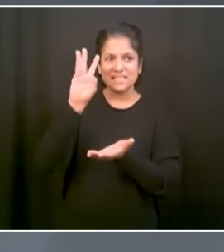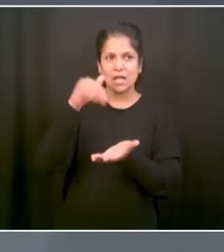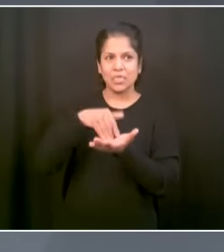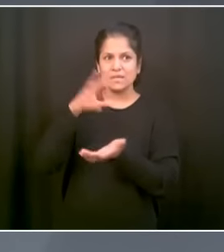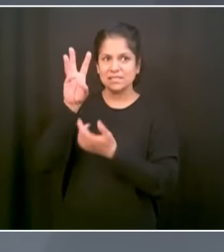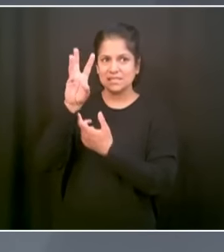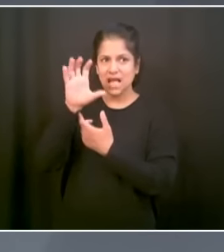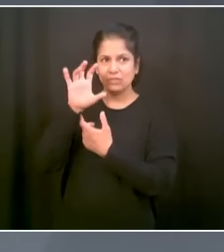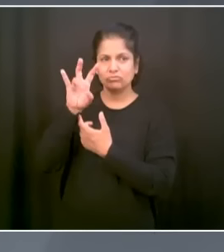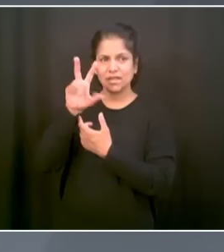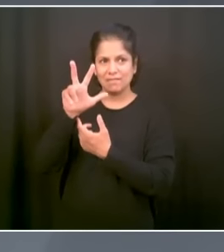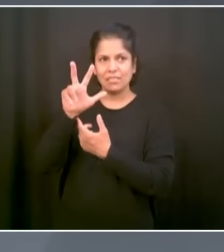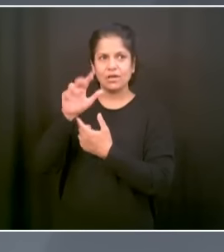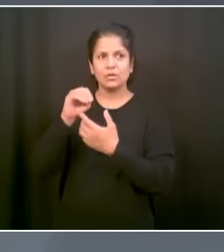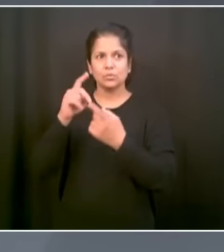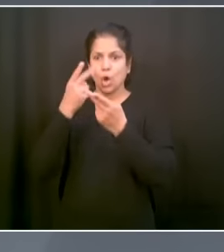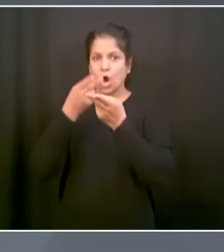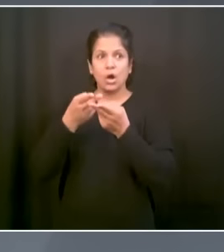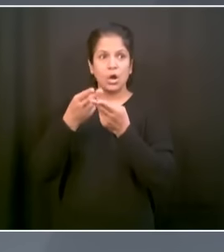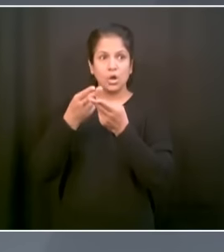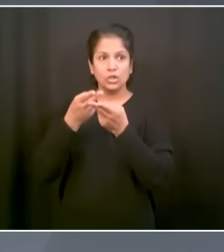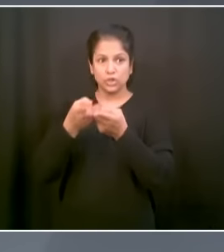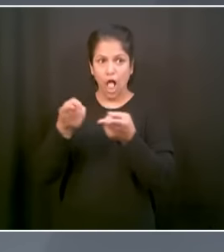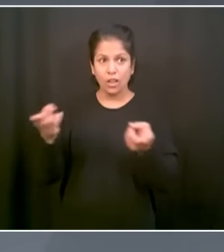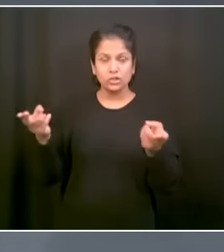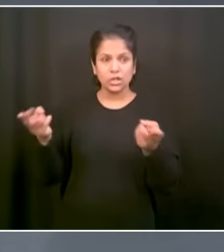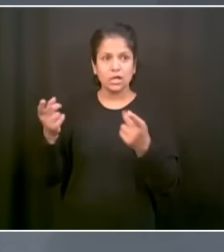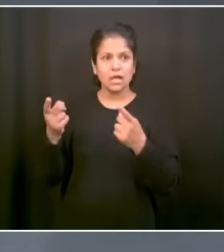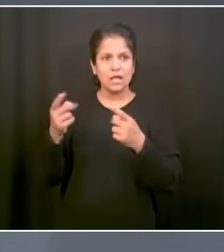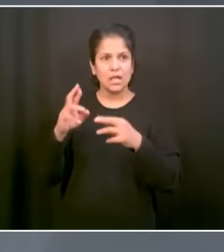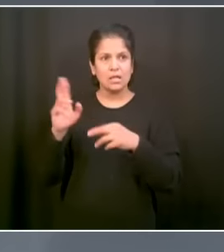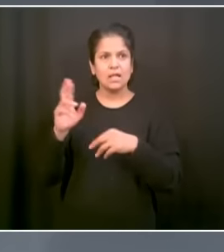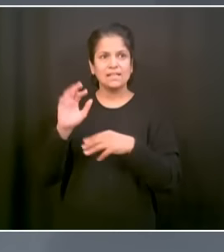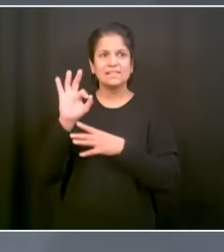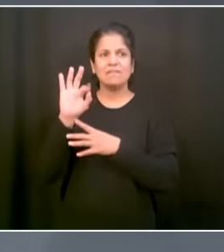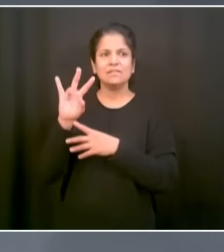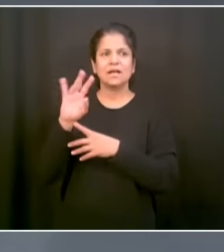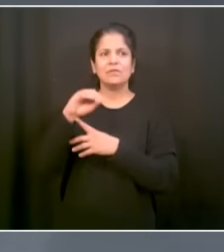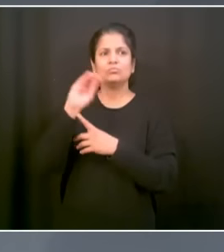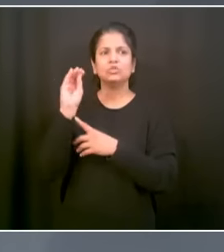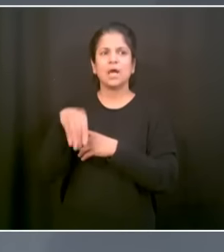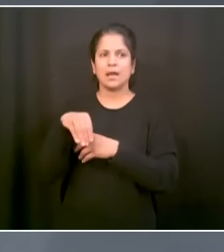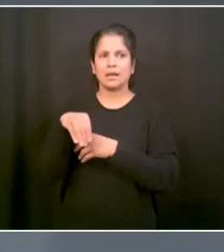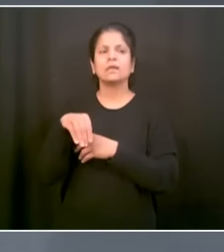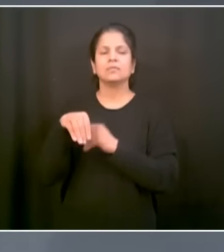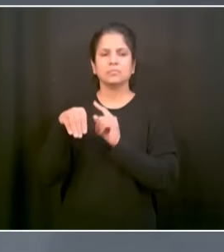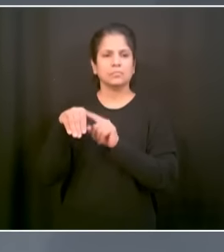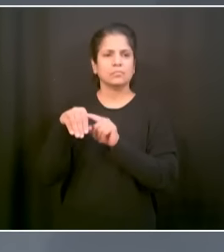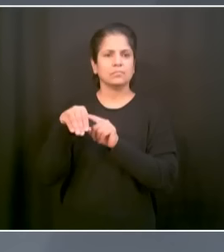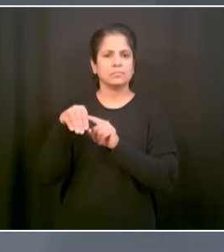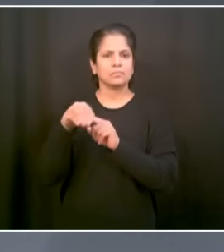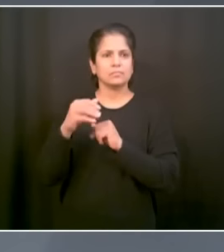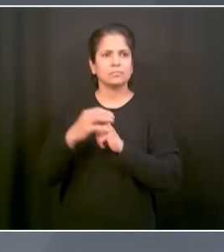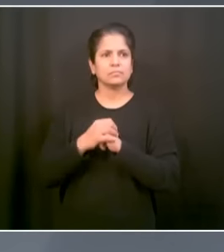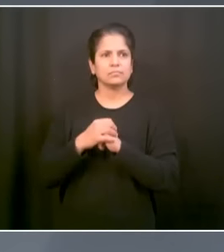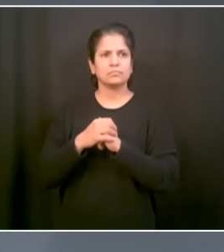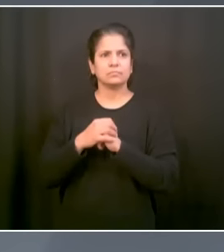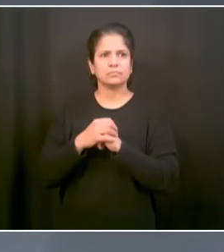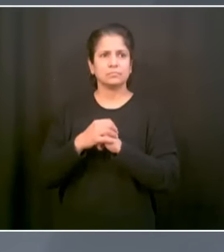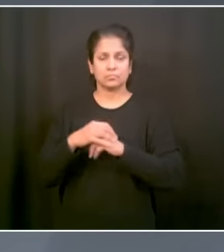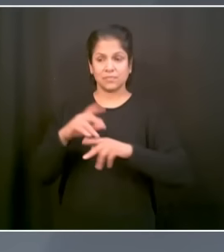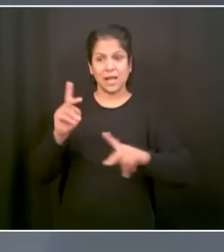about 95% of the 3,400 bus stops with shelters. As you've said, property owners are responsible